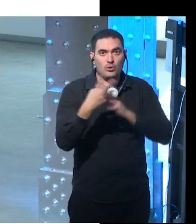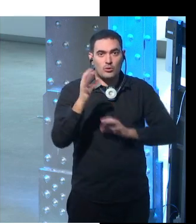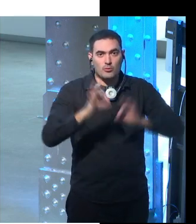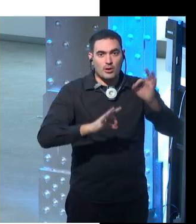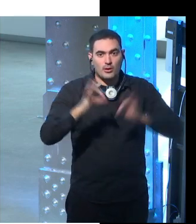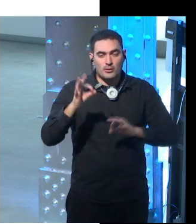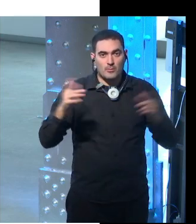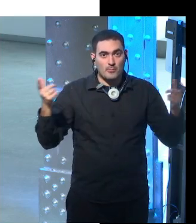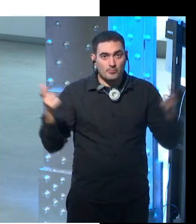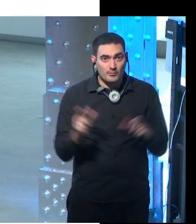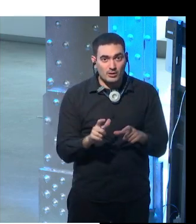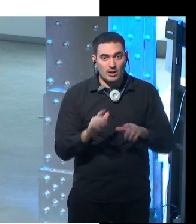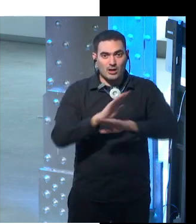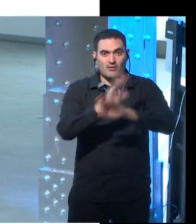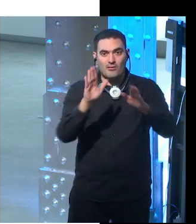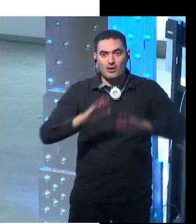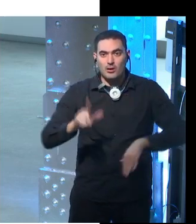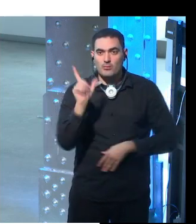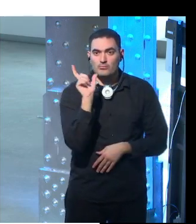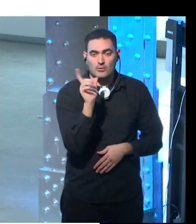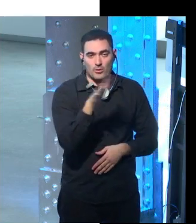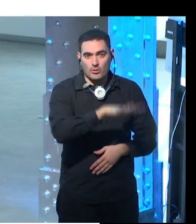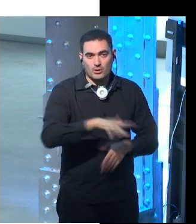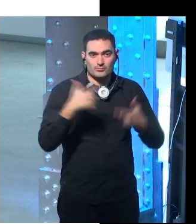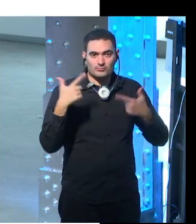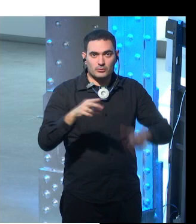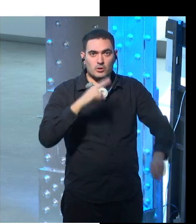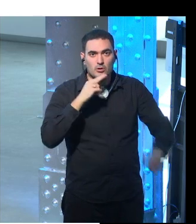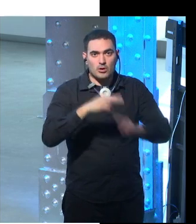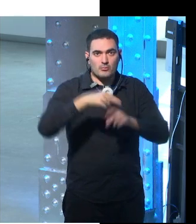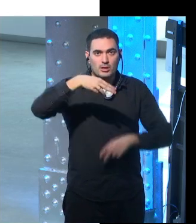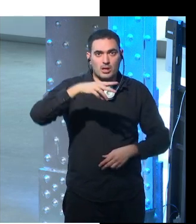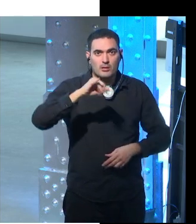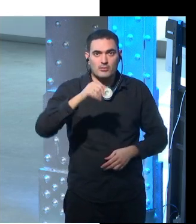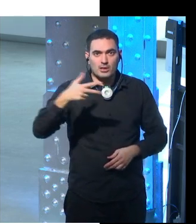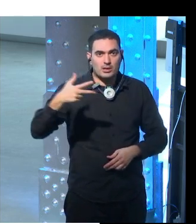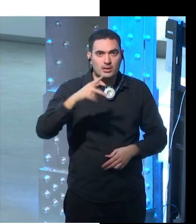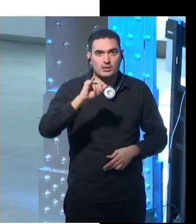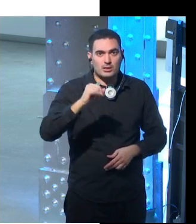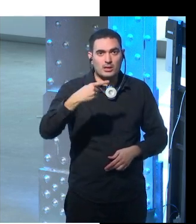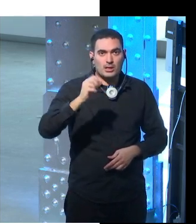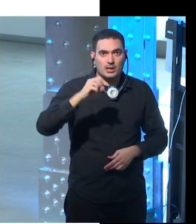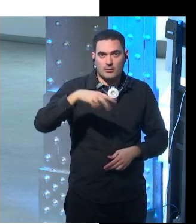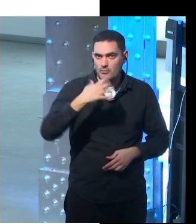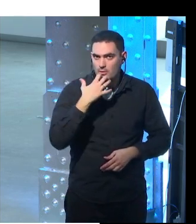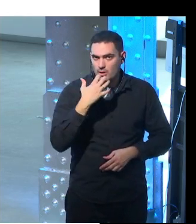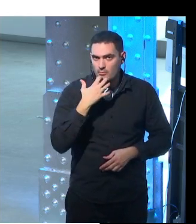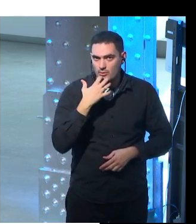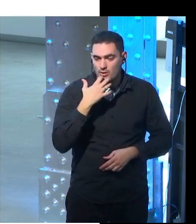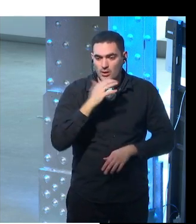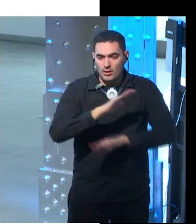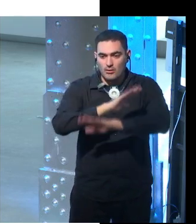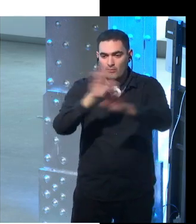Michigan, Pennsylvania and Wisconsin would have swung in favor of Hillary